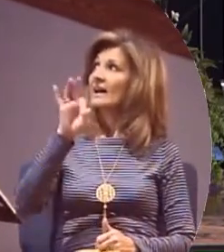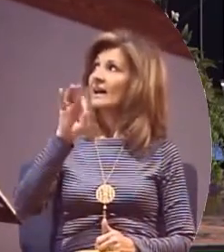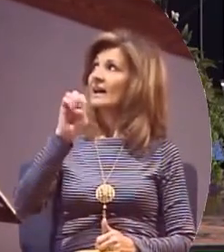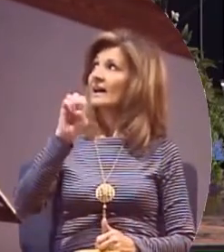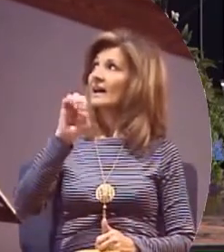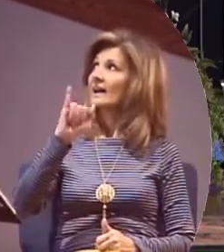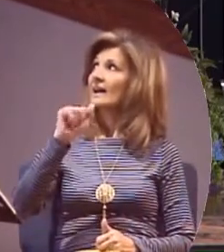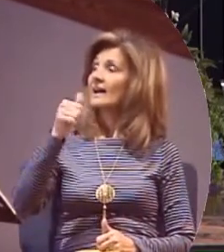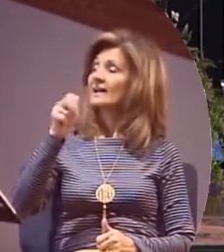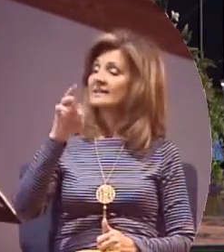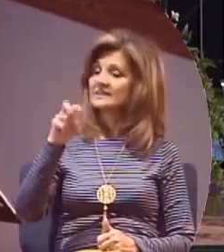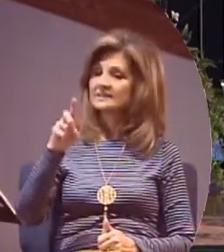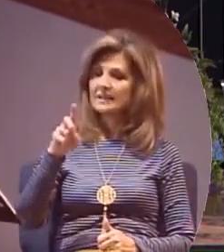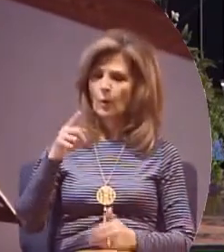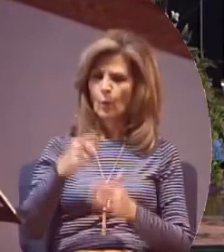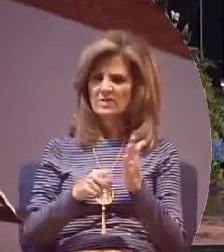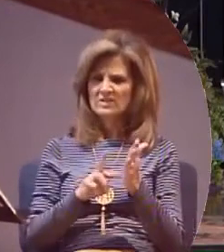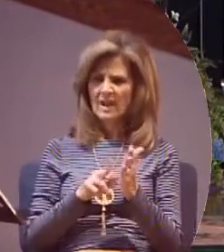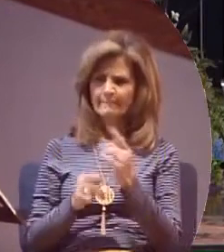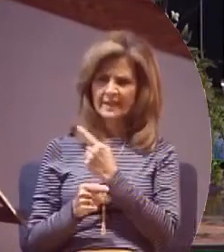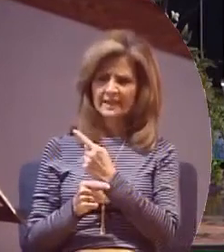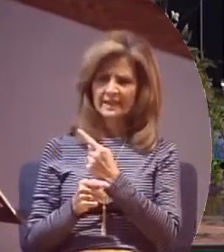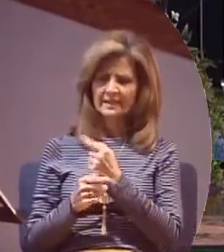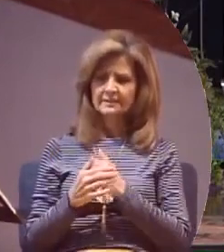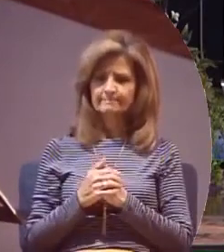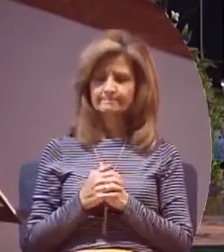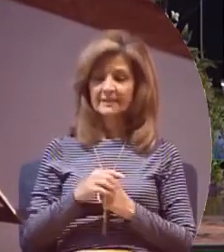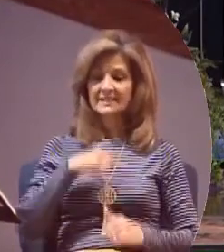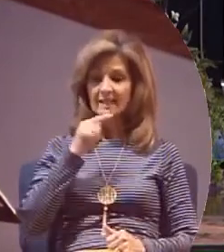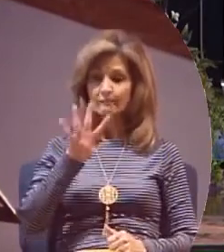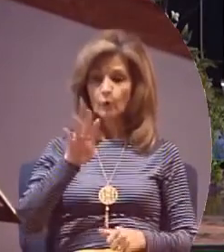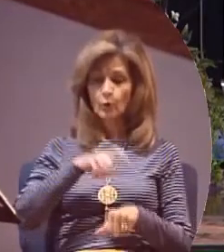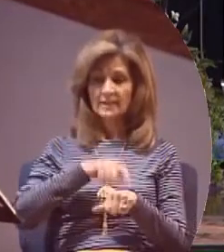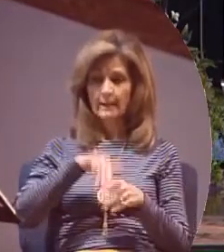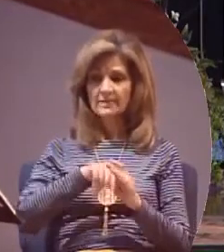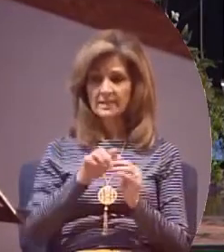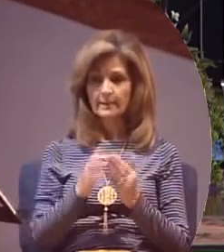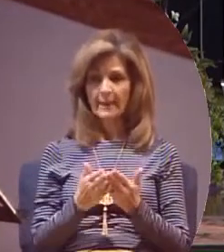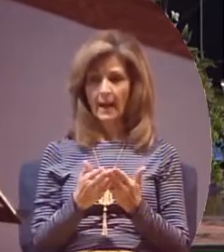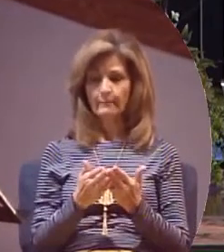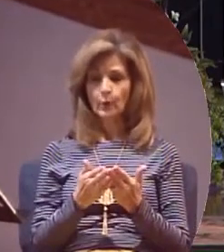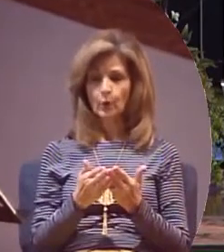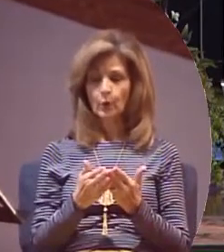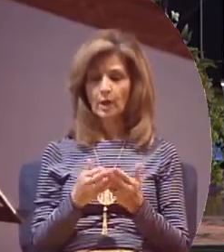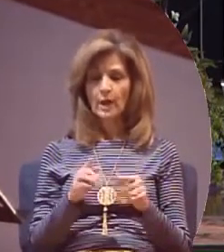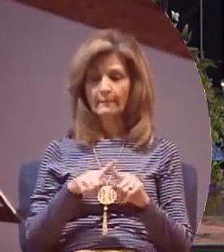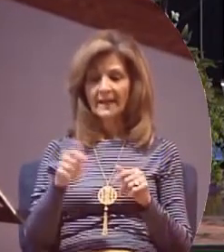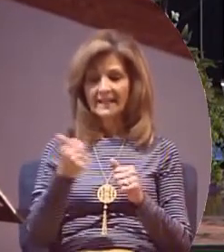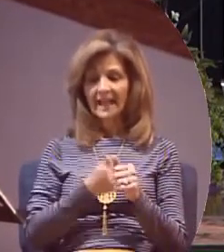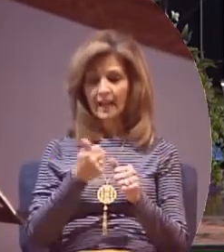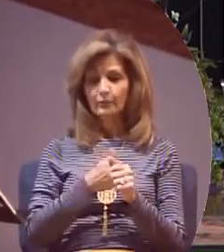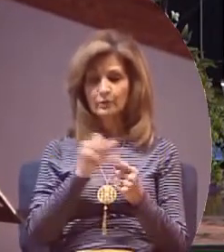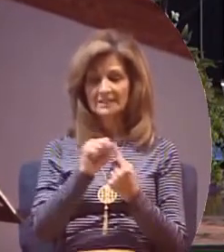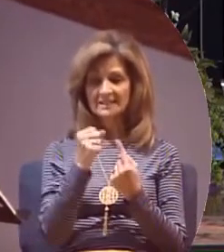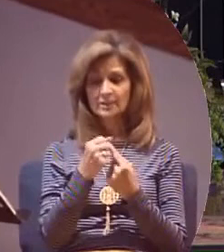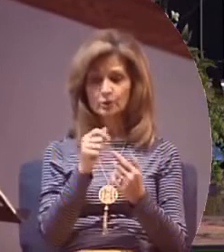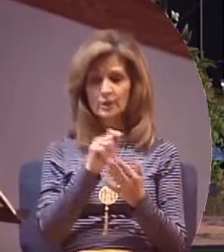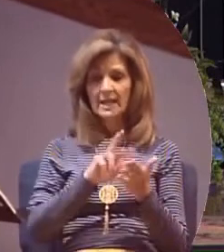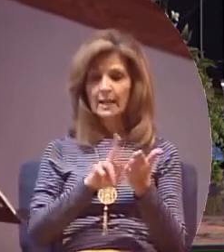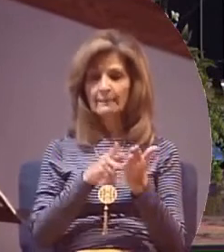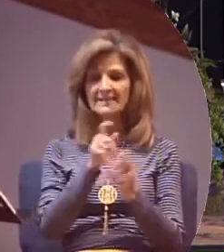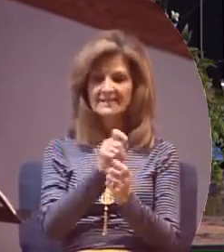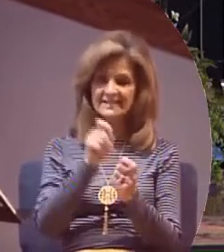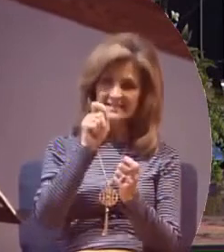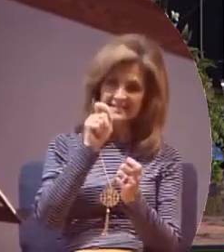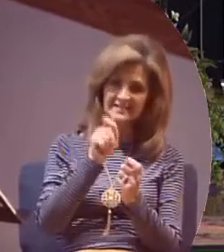Unfeigned. You say, preacher, what does that mean? Well, it's only mentioned four times in the Bible, but in every case it means the exact